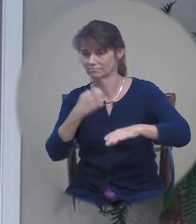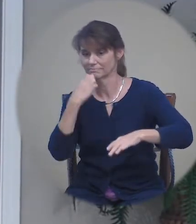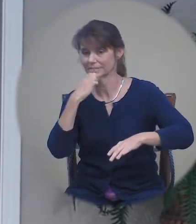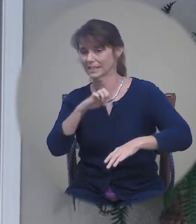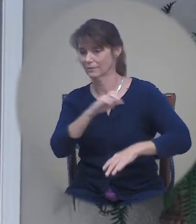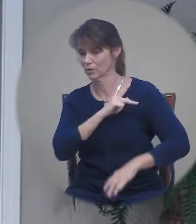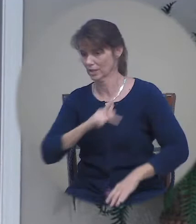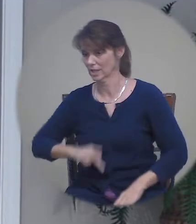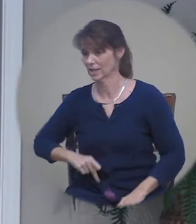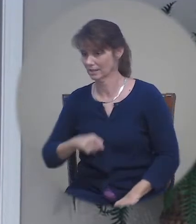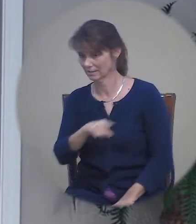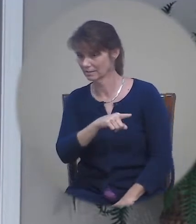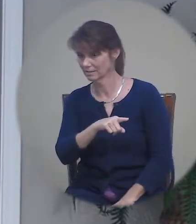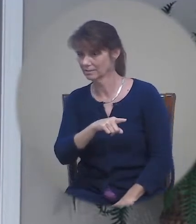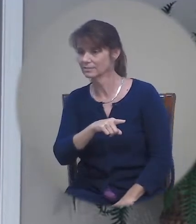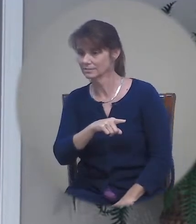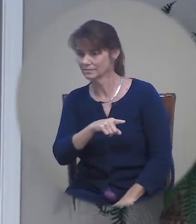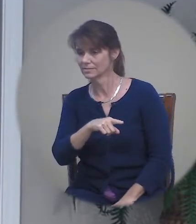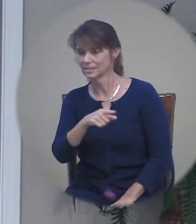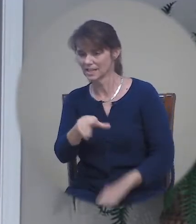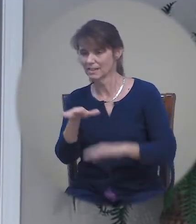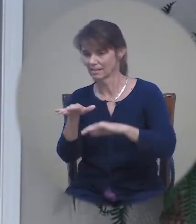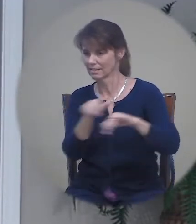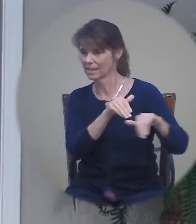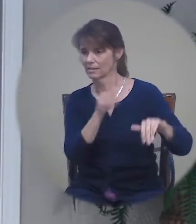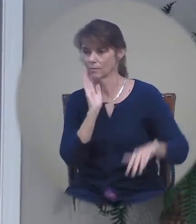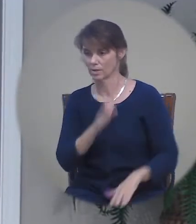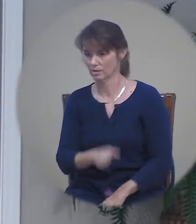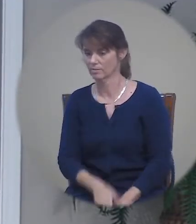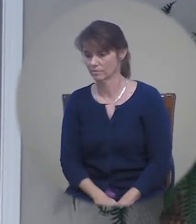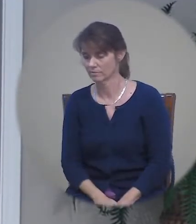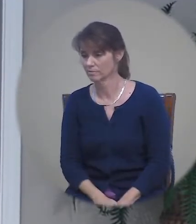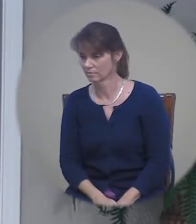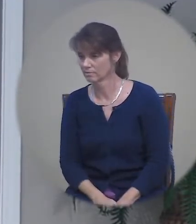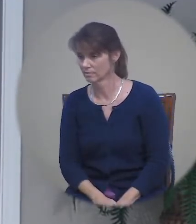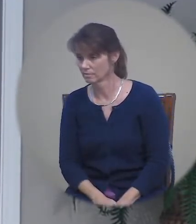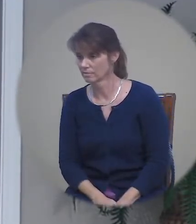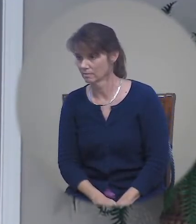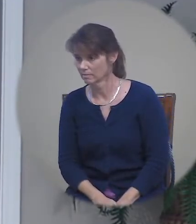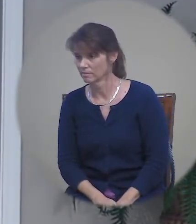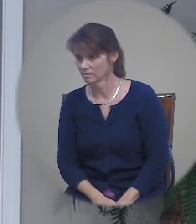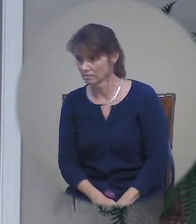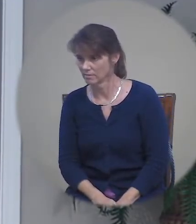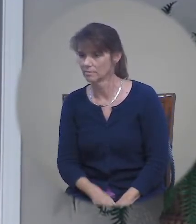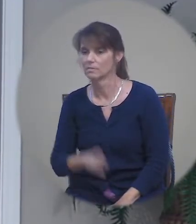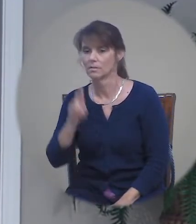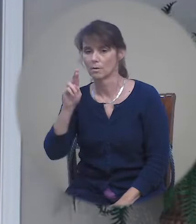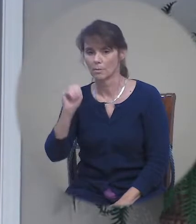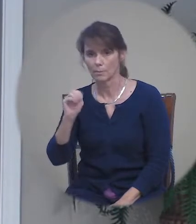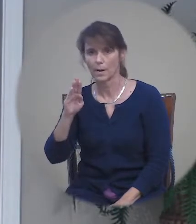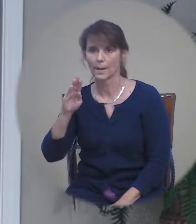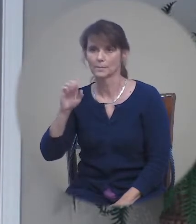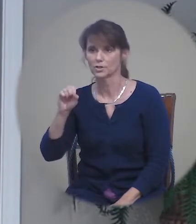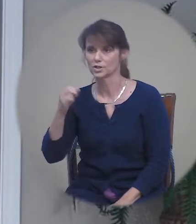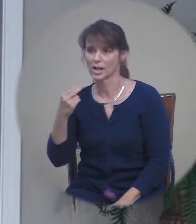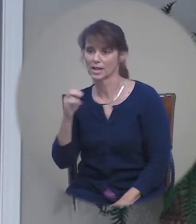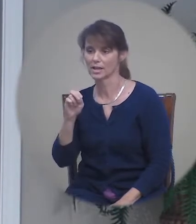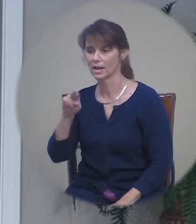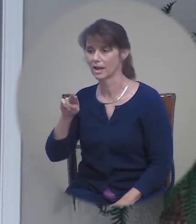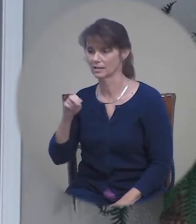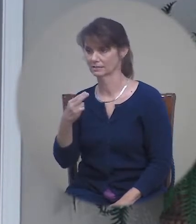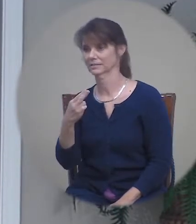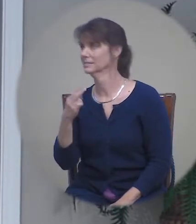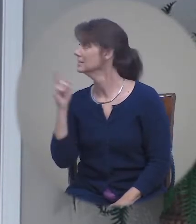3 verses later, this begins to come true. Because Rabshakeh, he goes and wants to relay